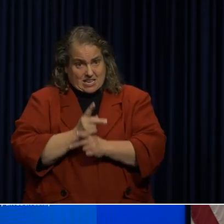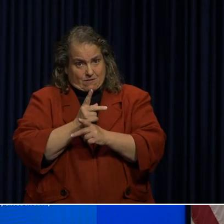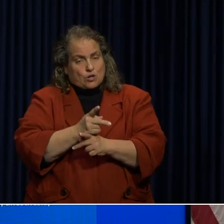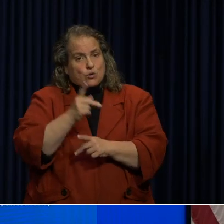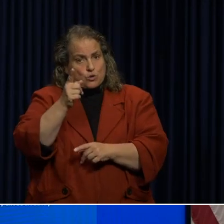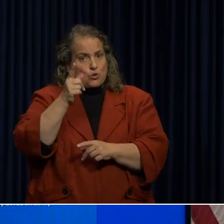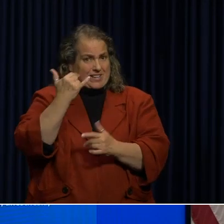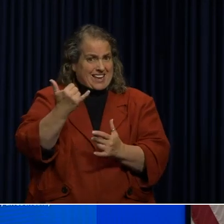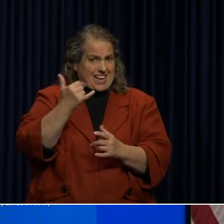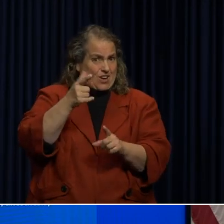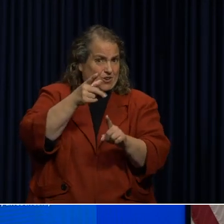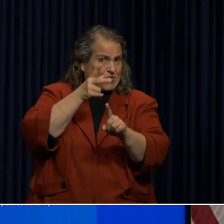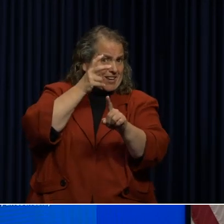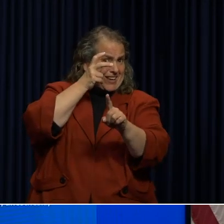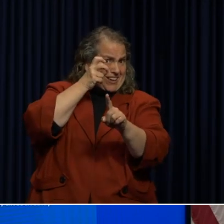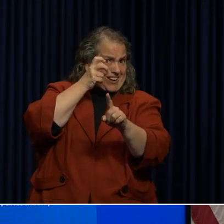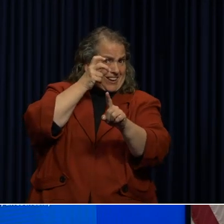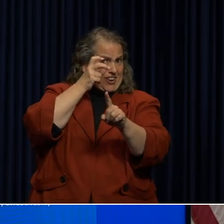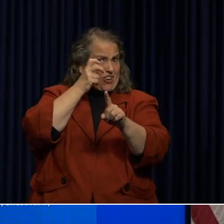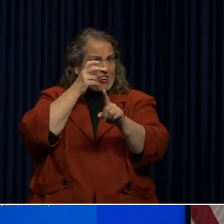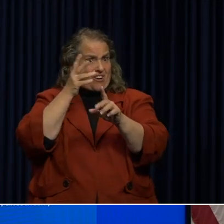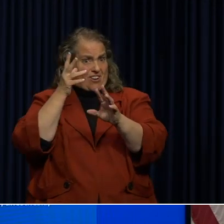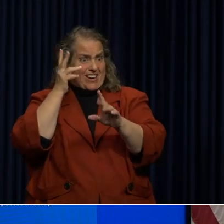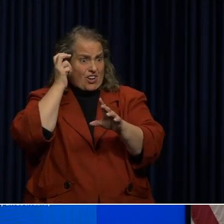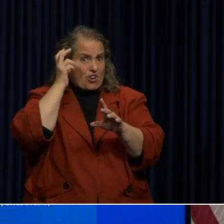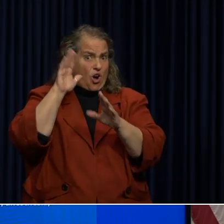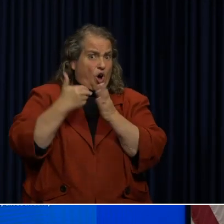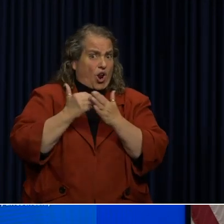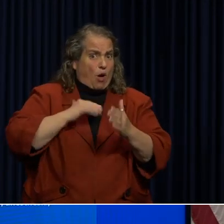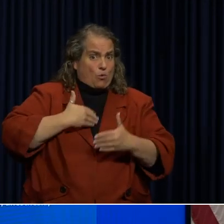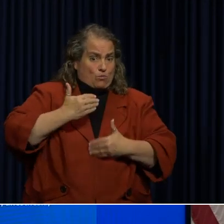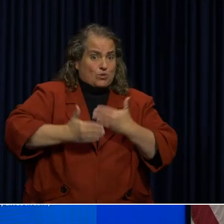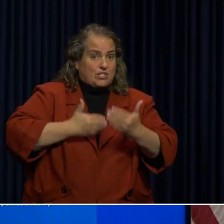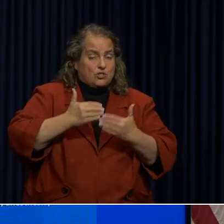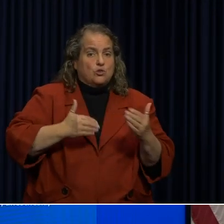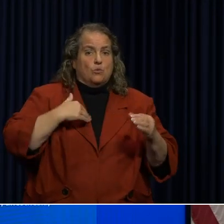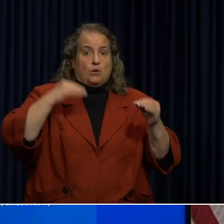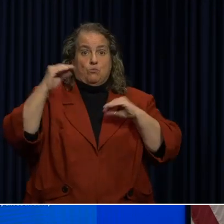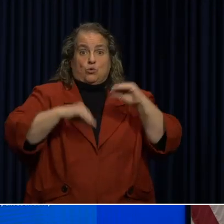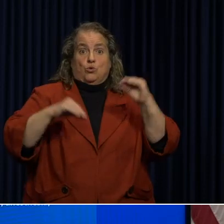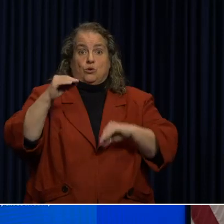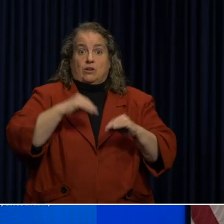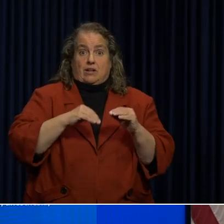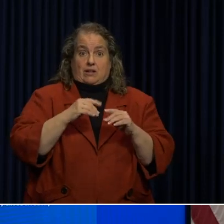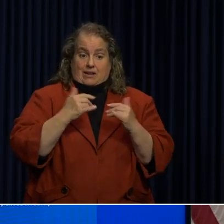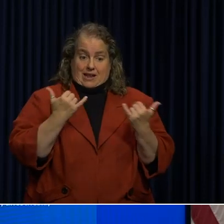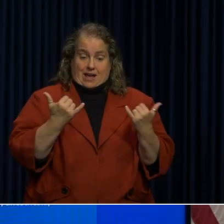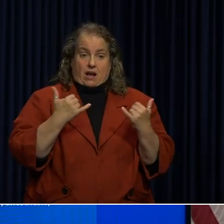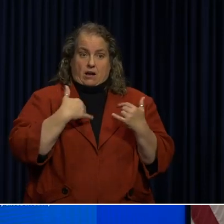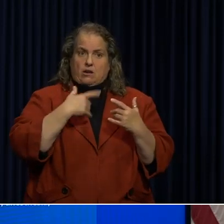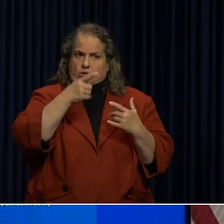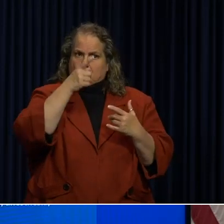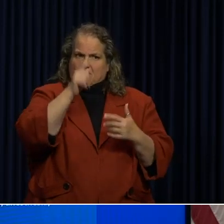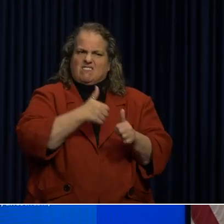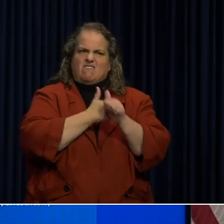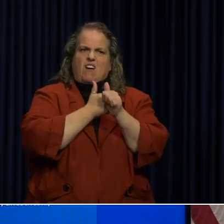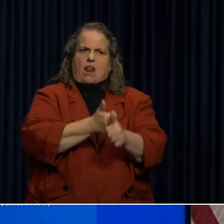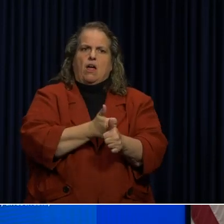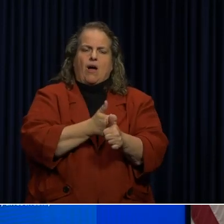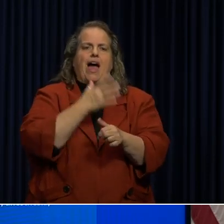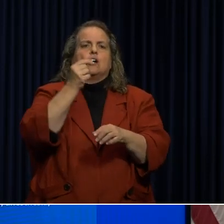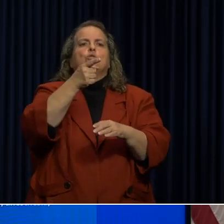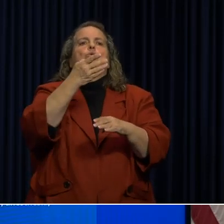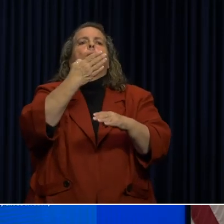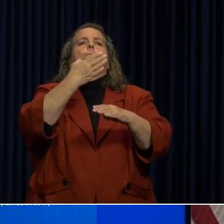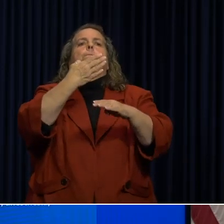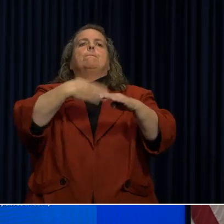procedures that we're putting into place. Make sure you are going above and beyond. This is our proof